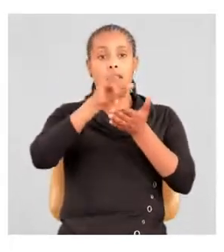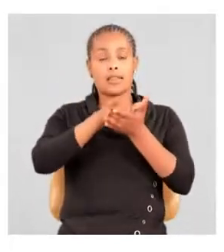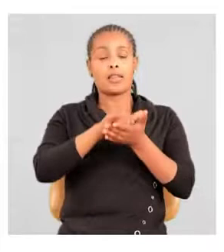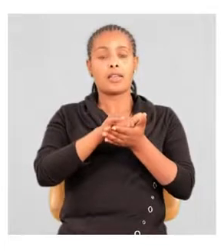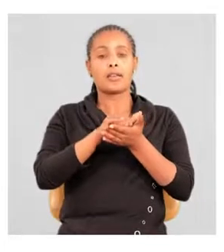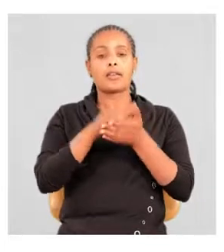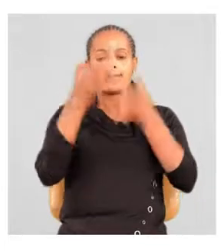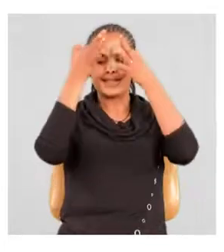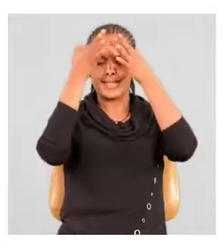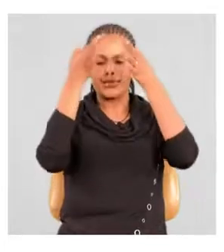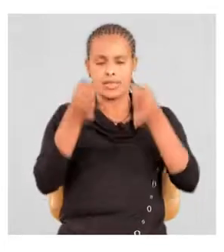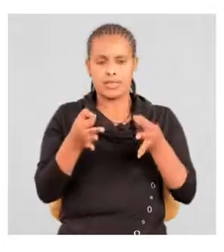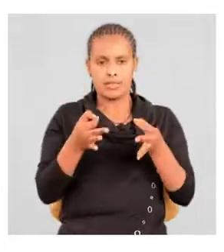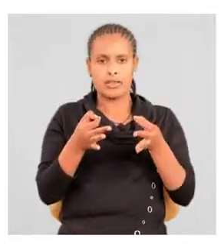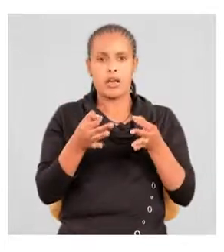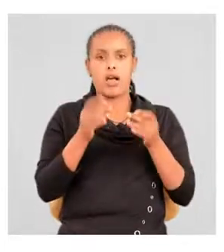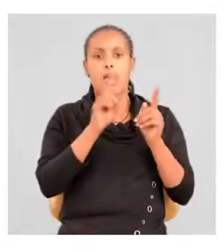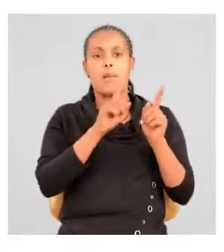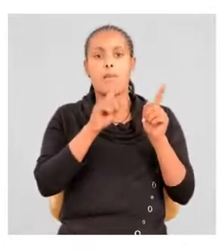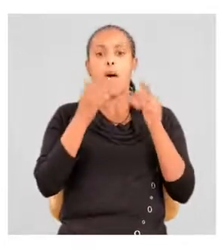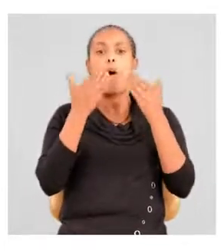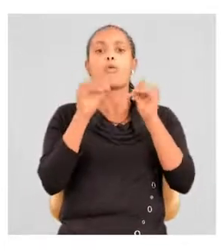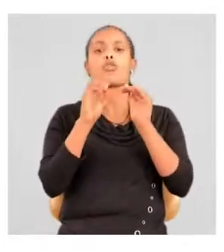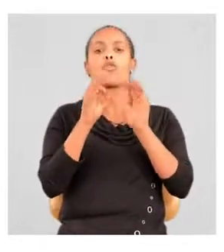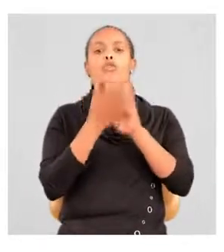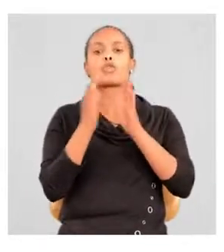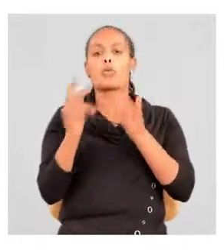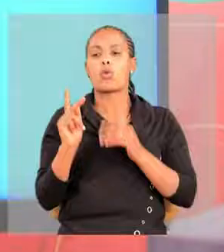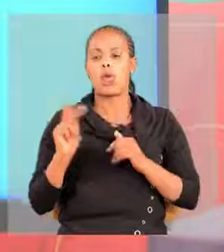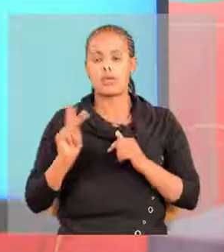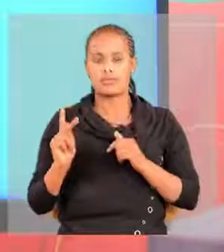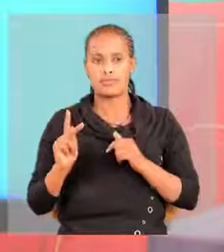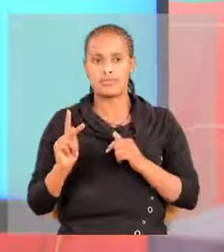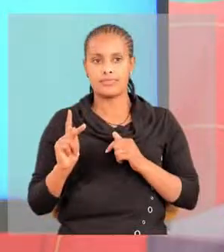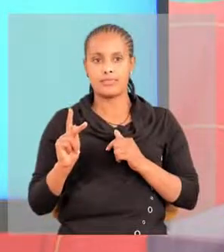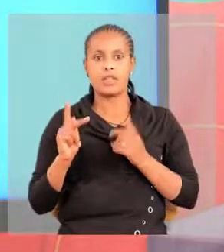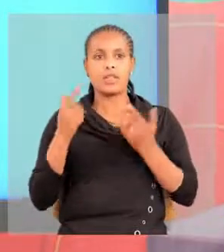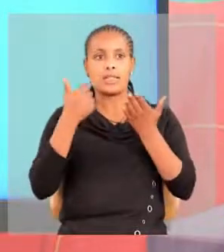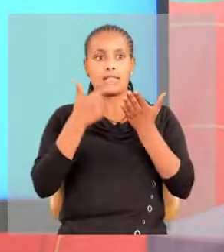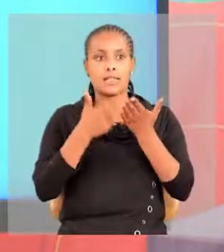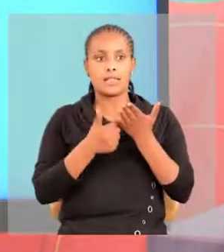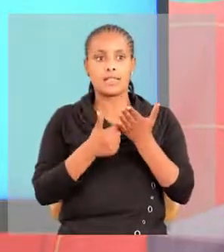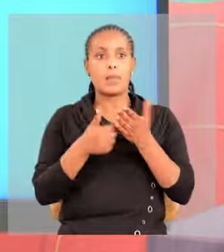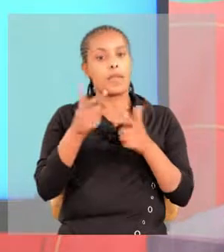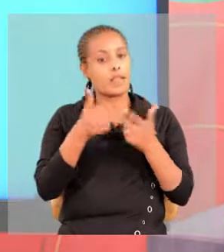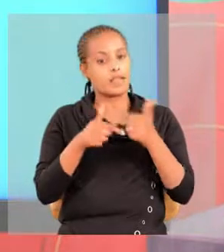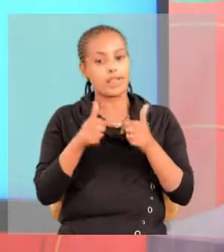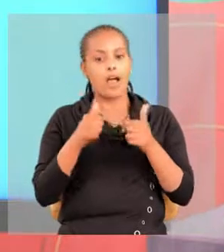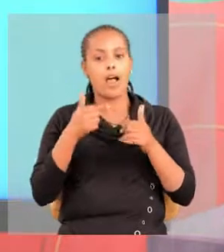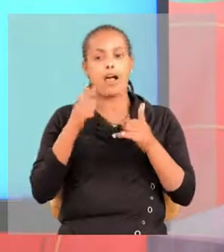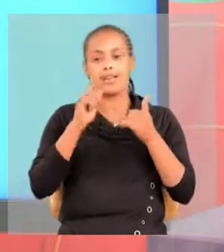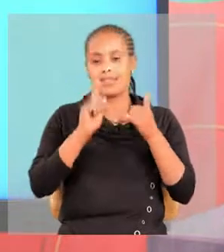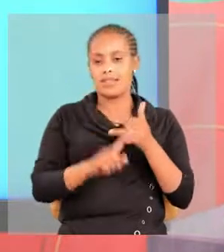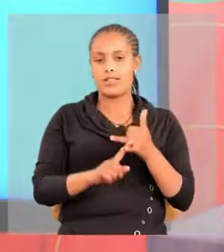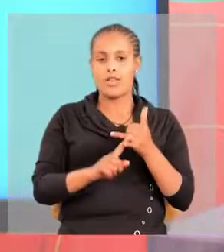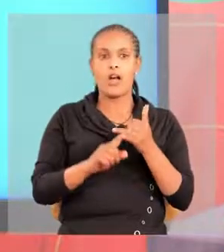that determine amount of the product. This brings us to